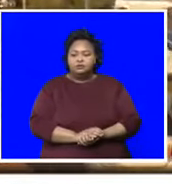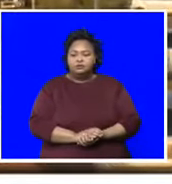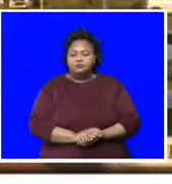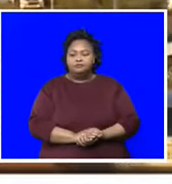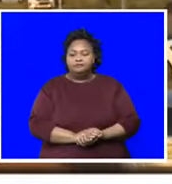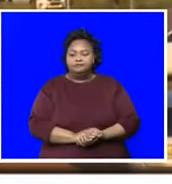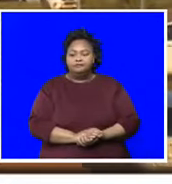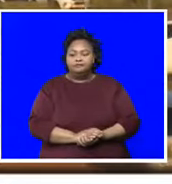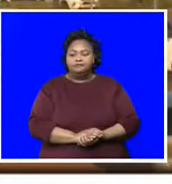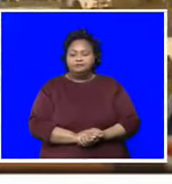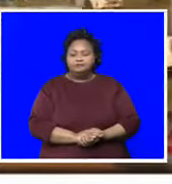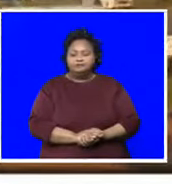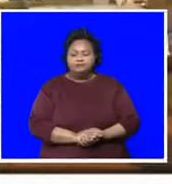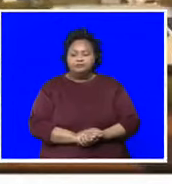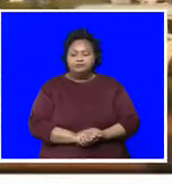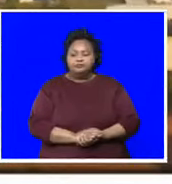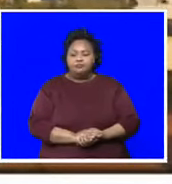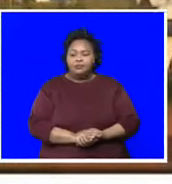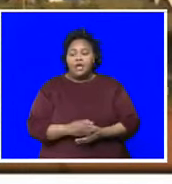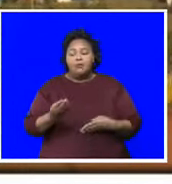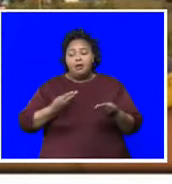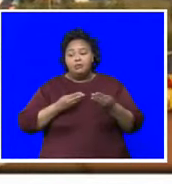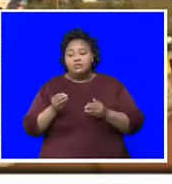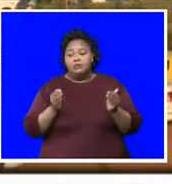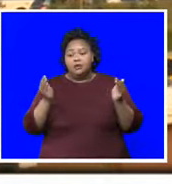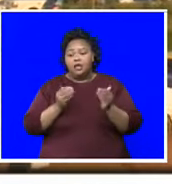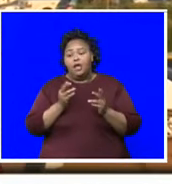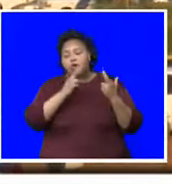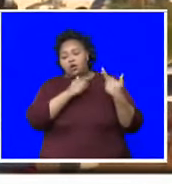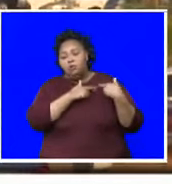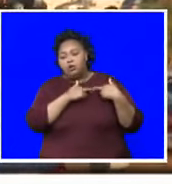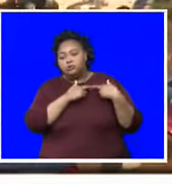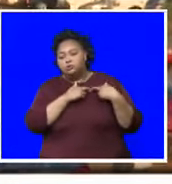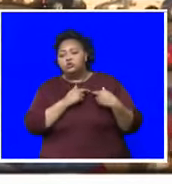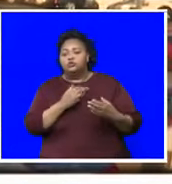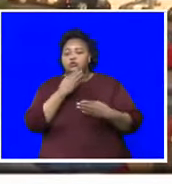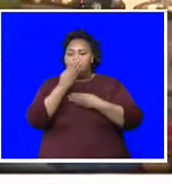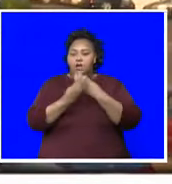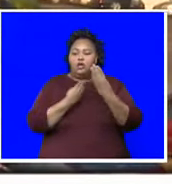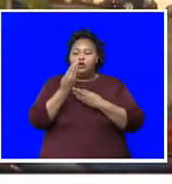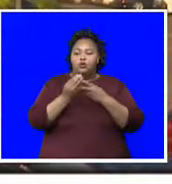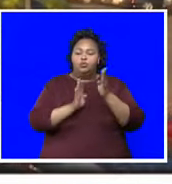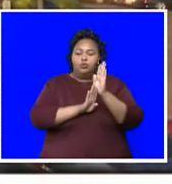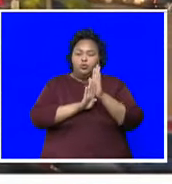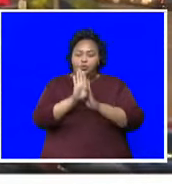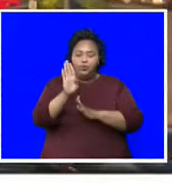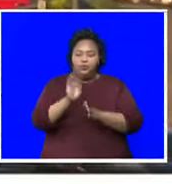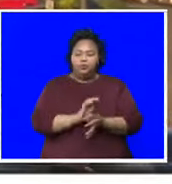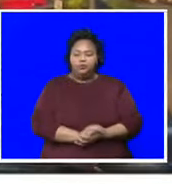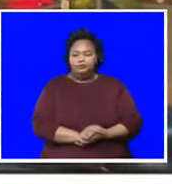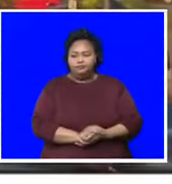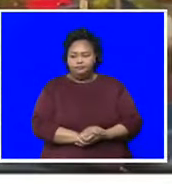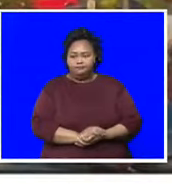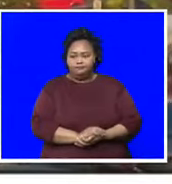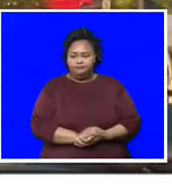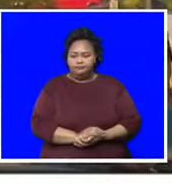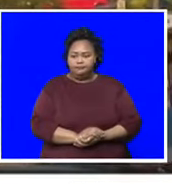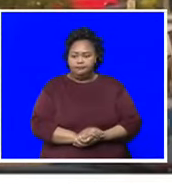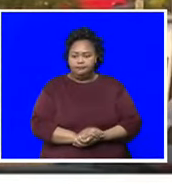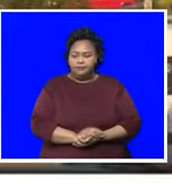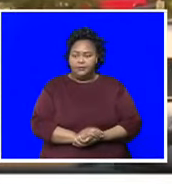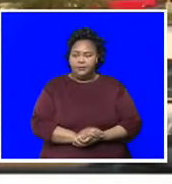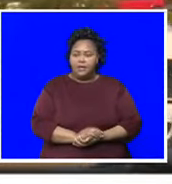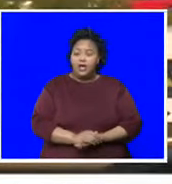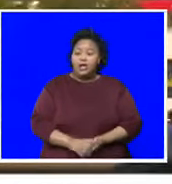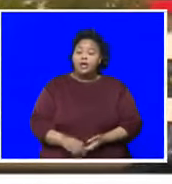the economy are the small, micro and medium enterprises. The establishment of the fund is in line with boosting